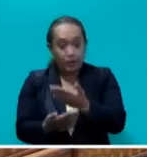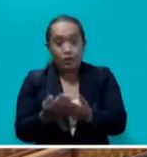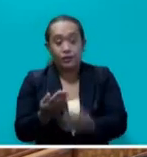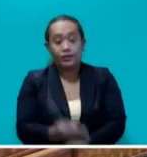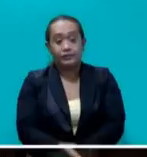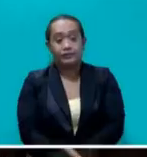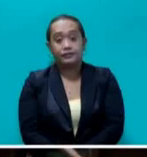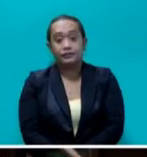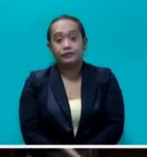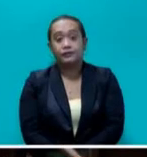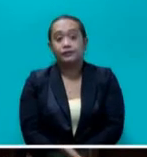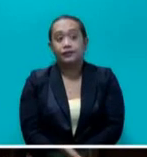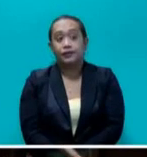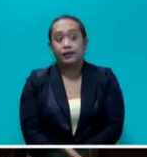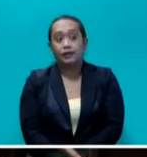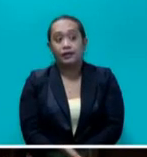Honourable Attorney General, you have the floor.